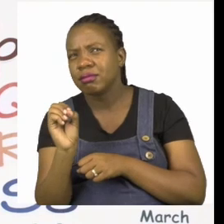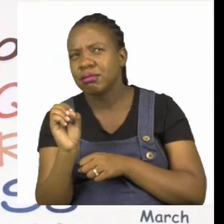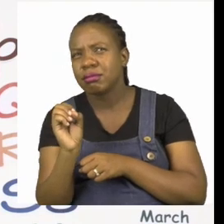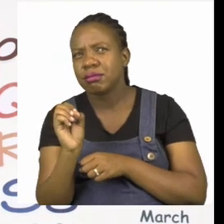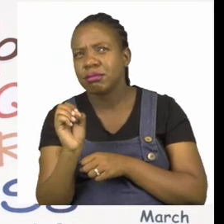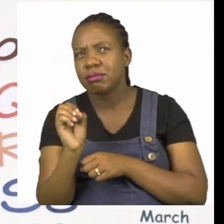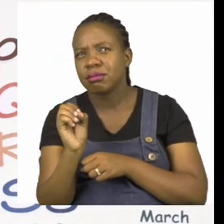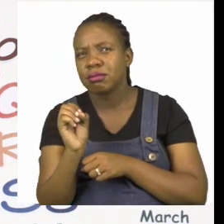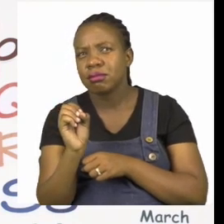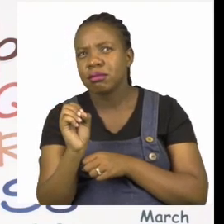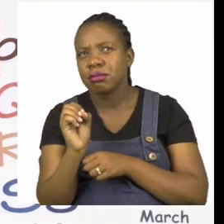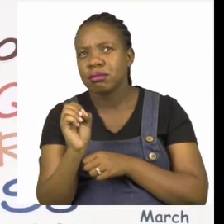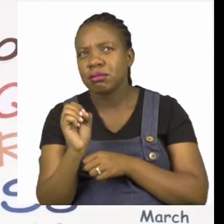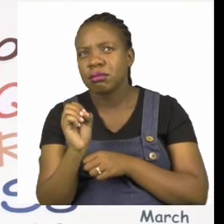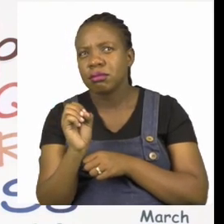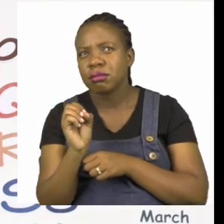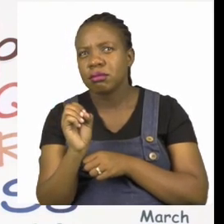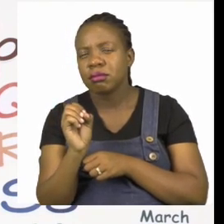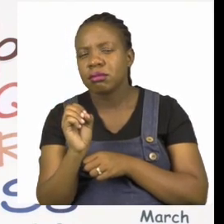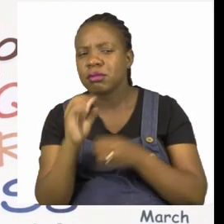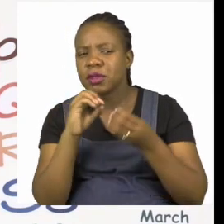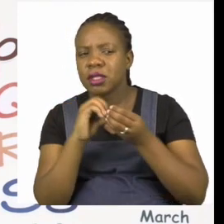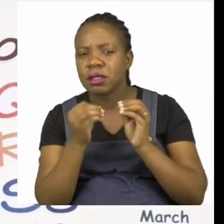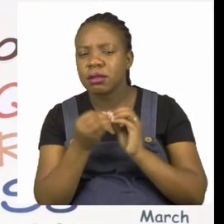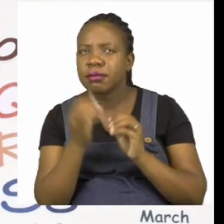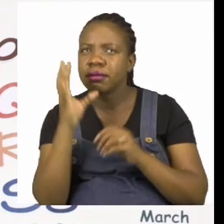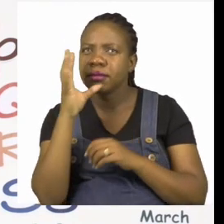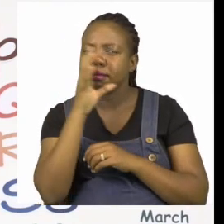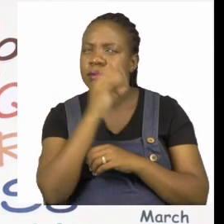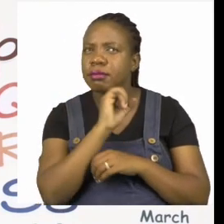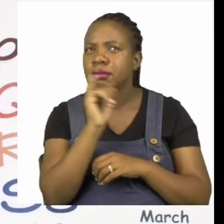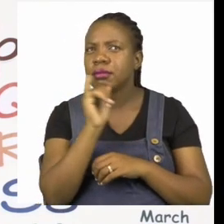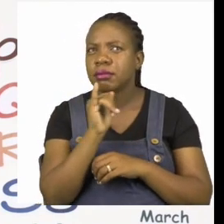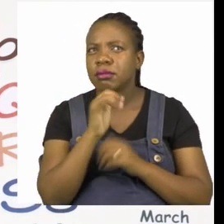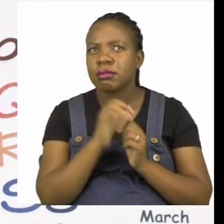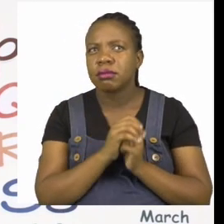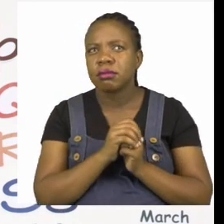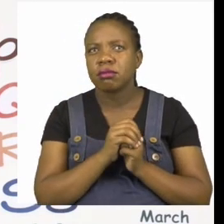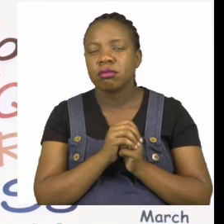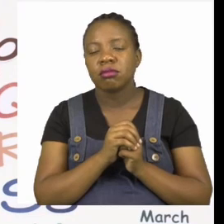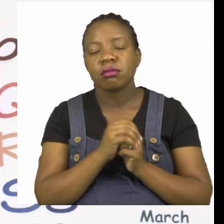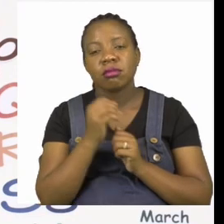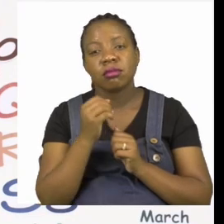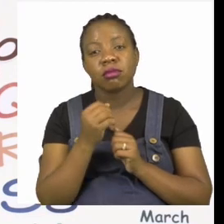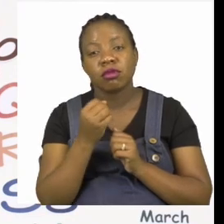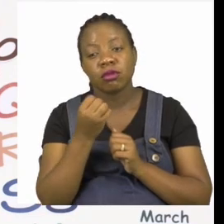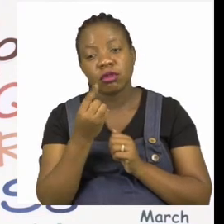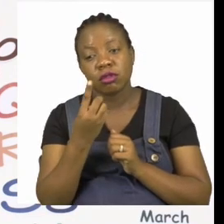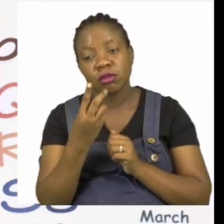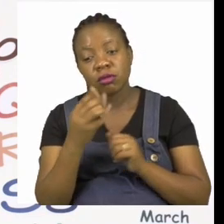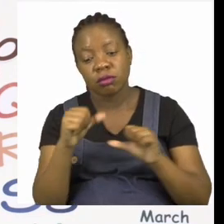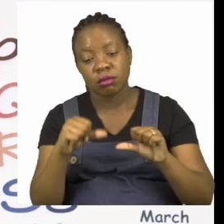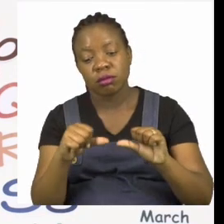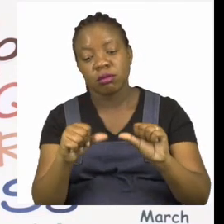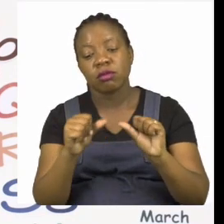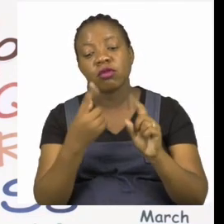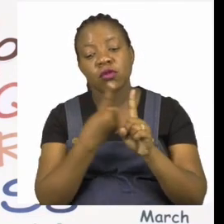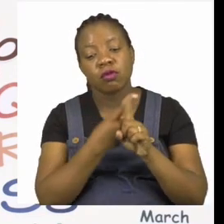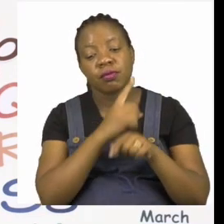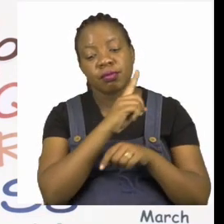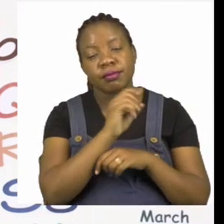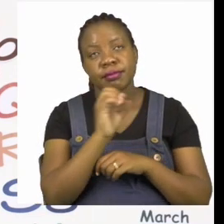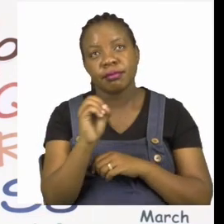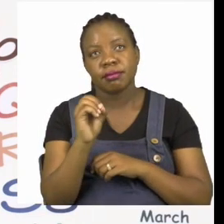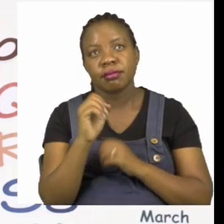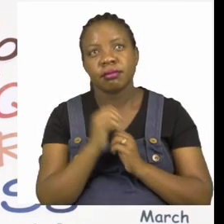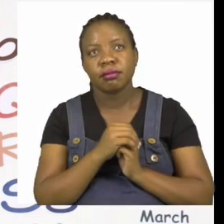which is the number that is missing on the other leaf, we need to count on from the number 10. Today we're going